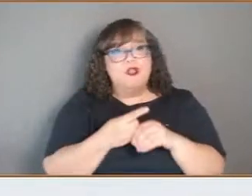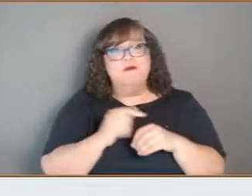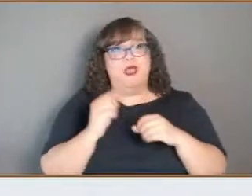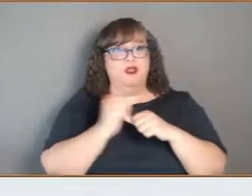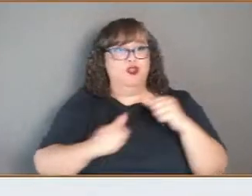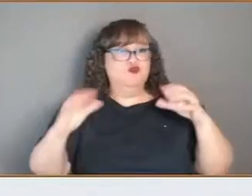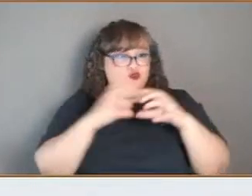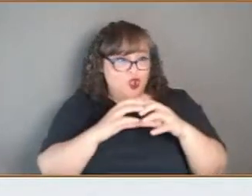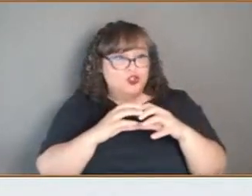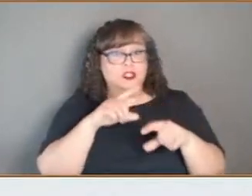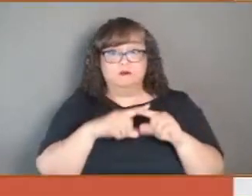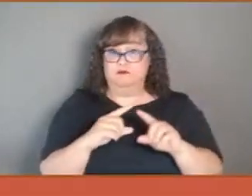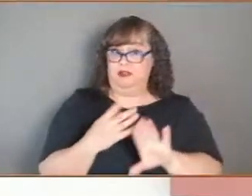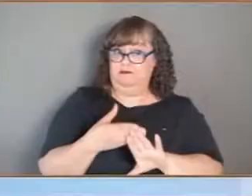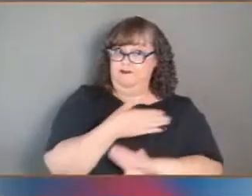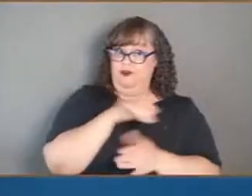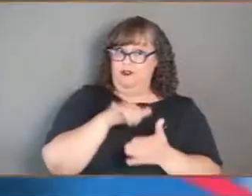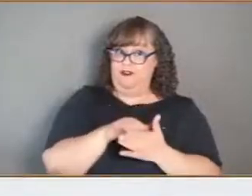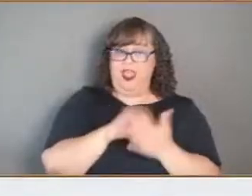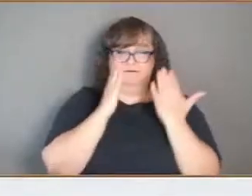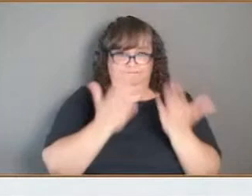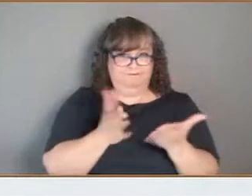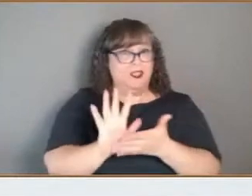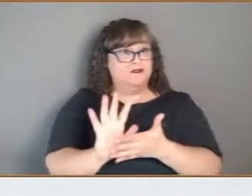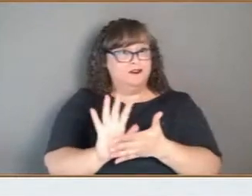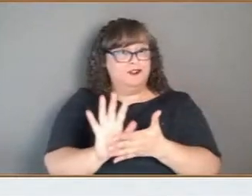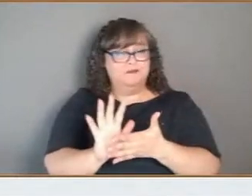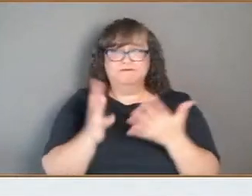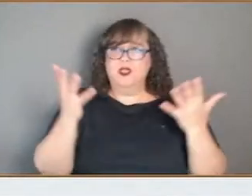What are the Trojan asteroids?